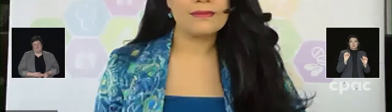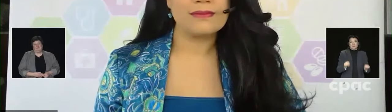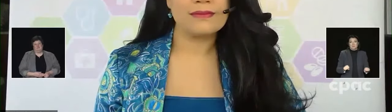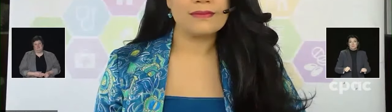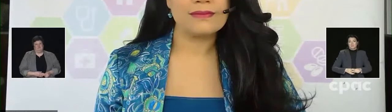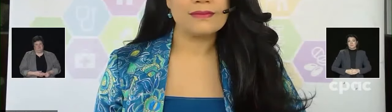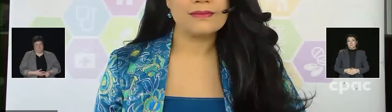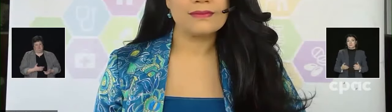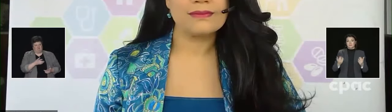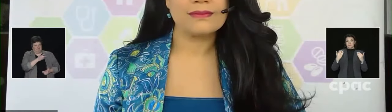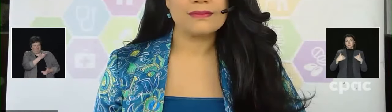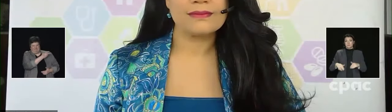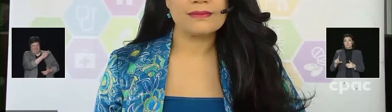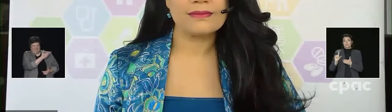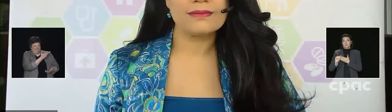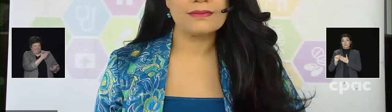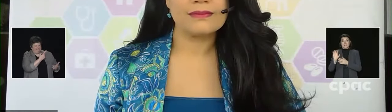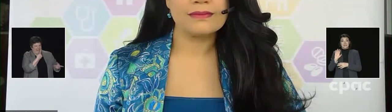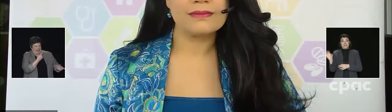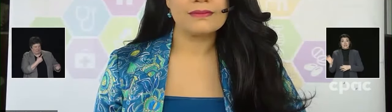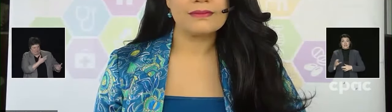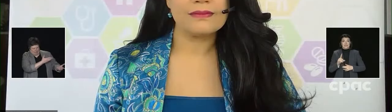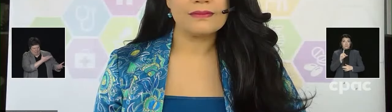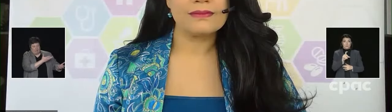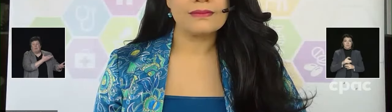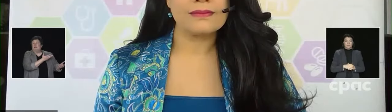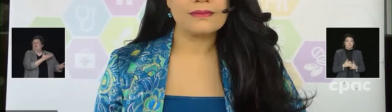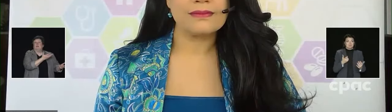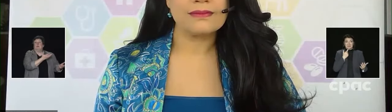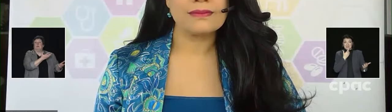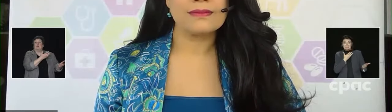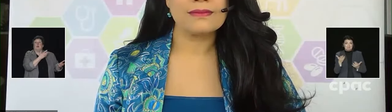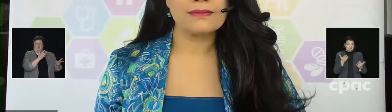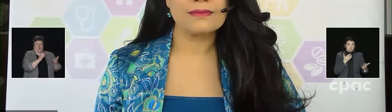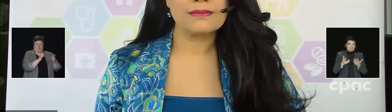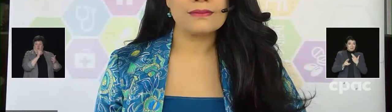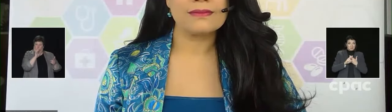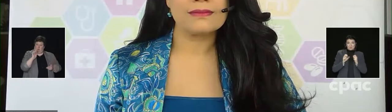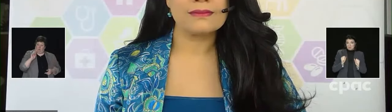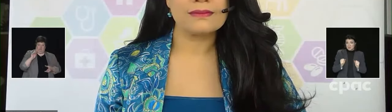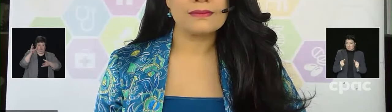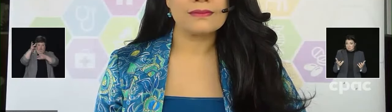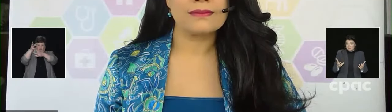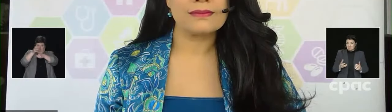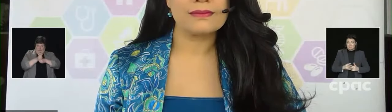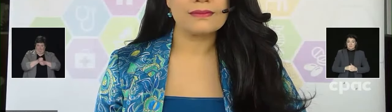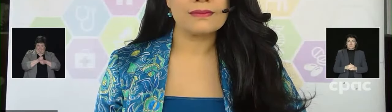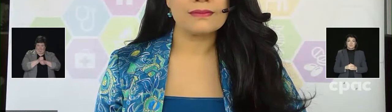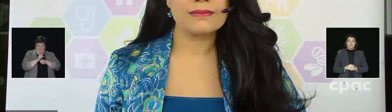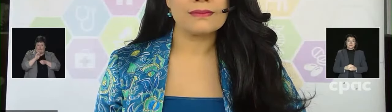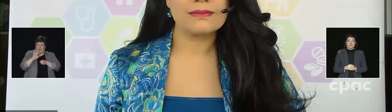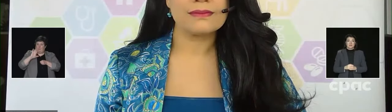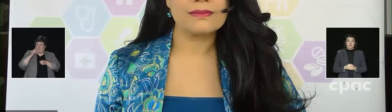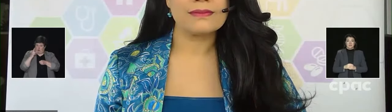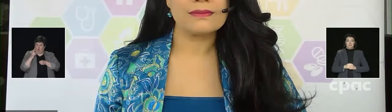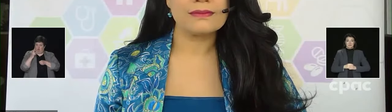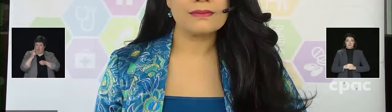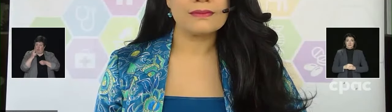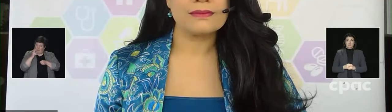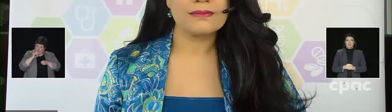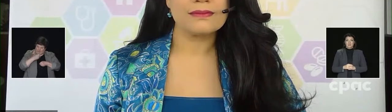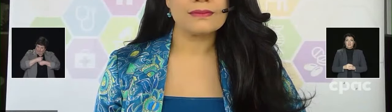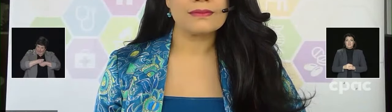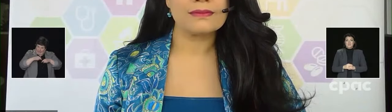I'm not sure who's best to answer this, but will the rollout in March be vaccines that are manufactured